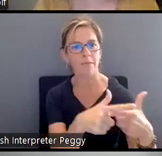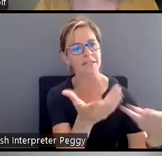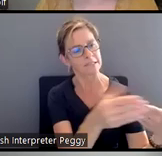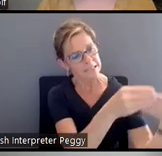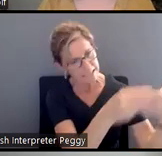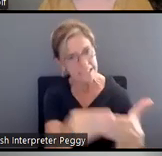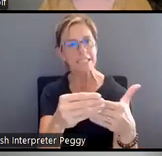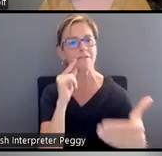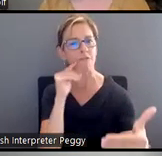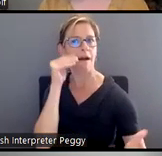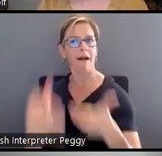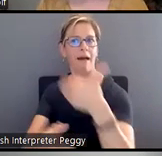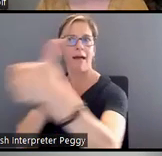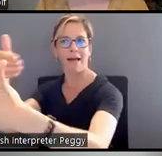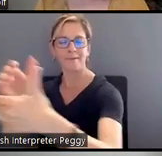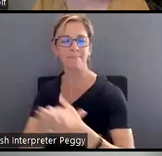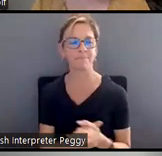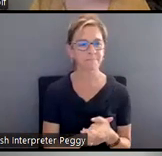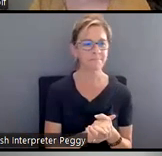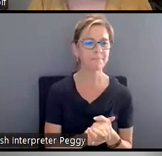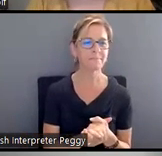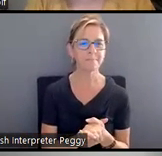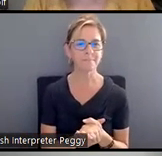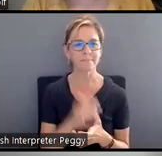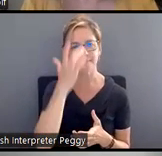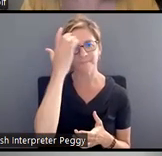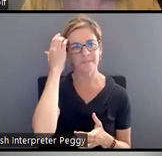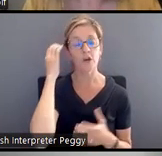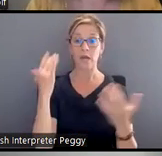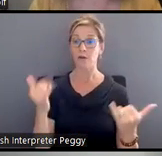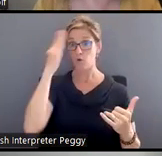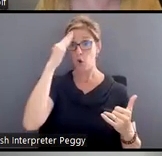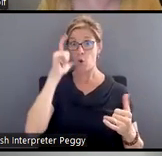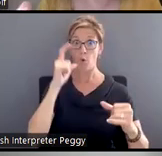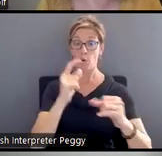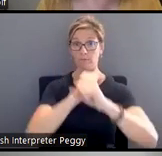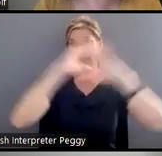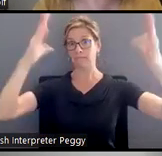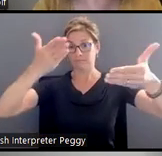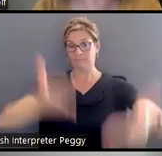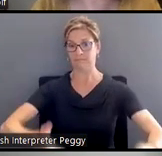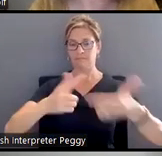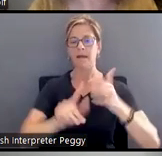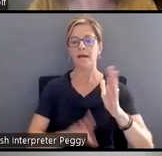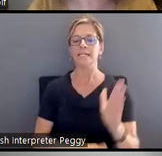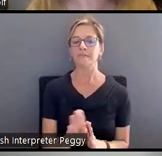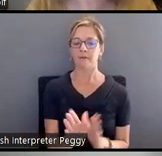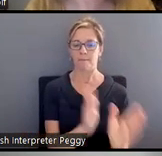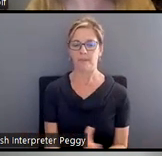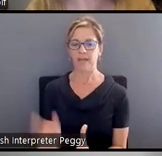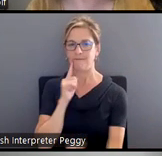All right, so we're going to develop this marketing plan, and we're going to look at the different parts of the marketing